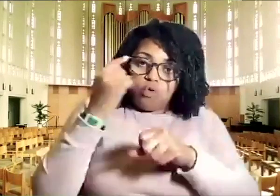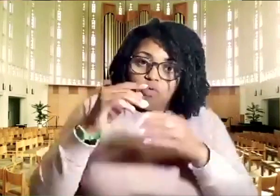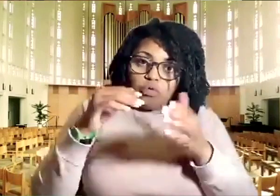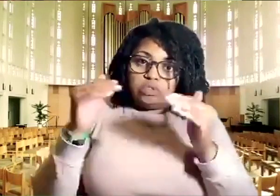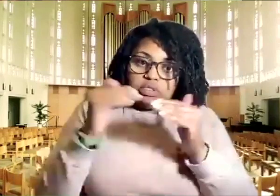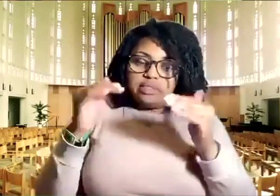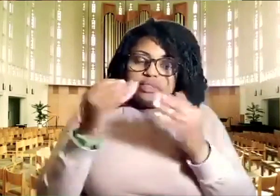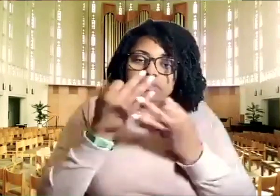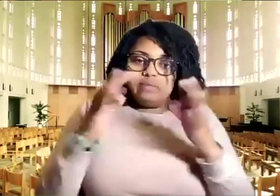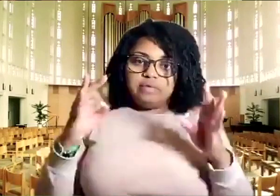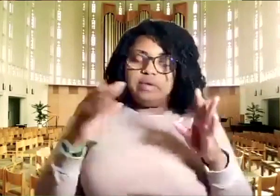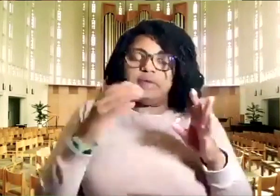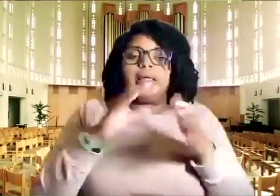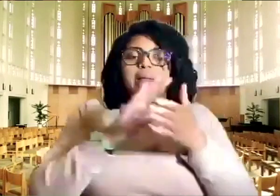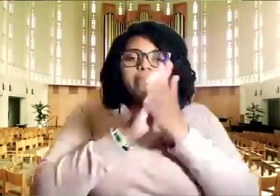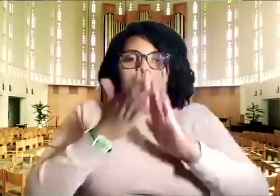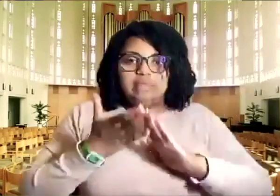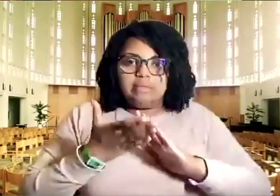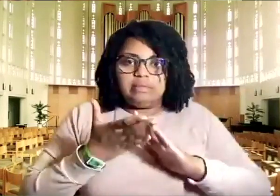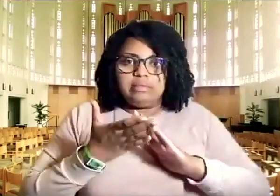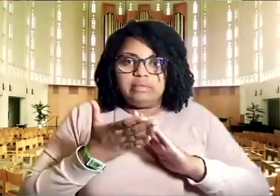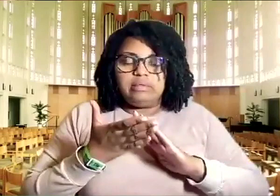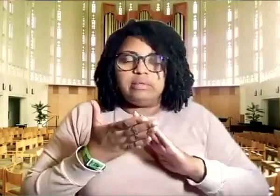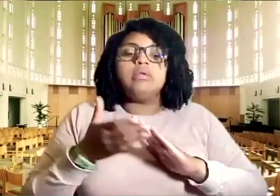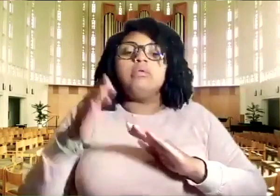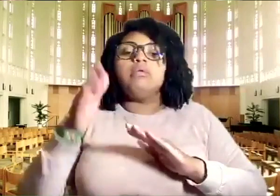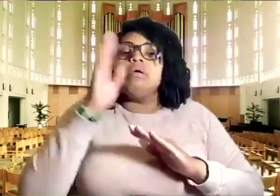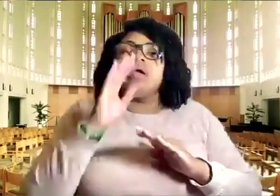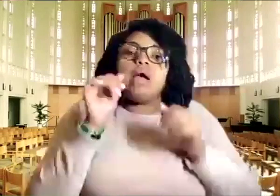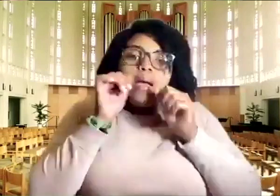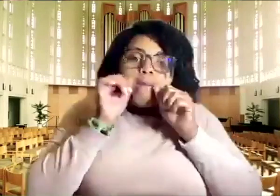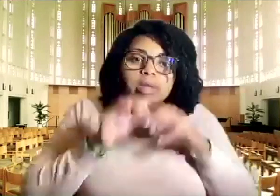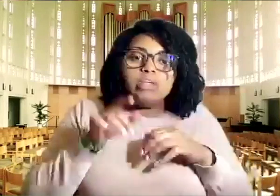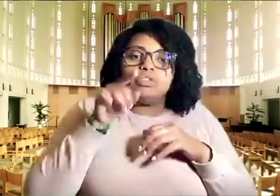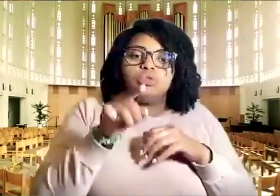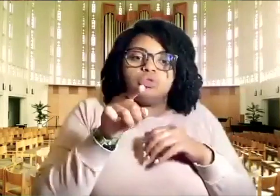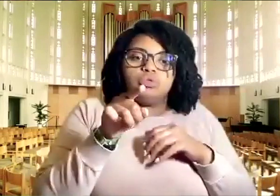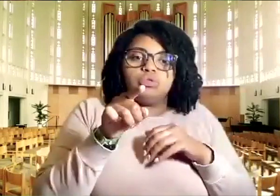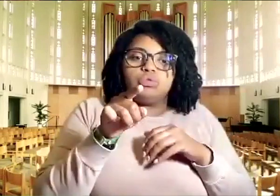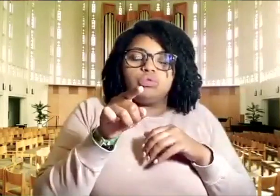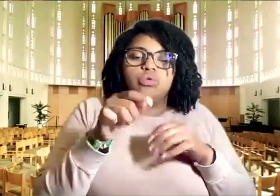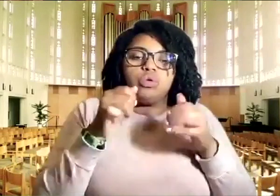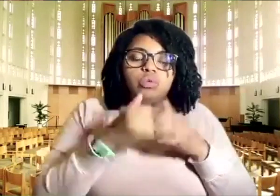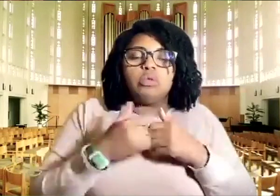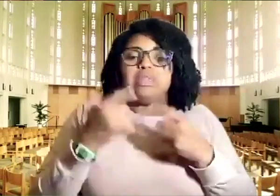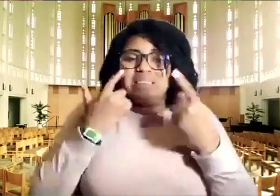and peace. May God bless you with tears.